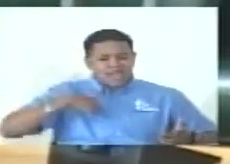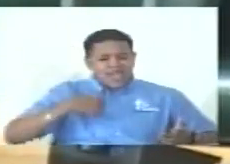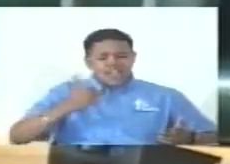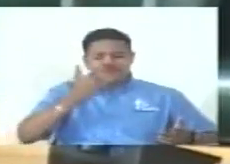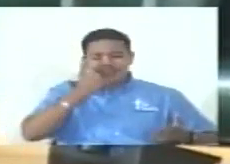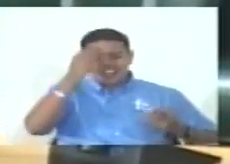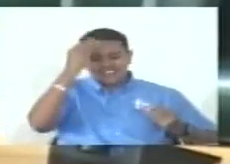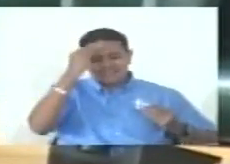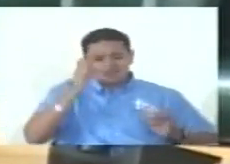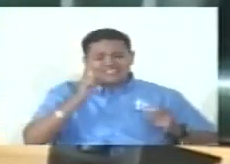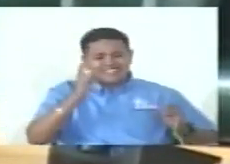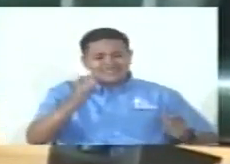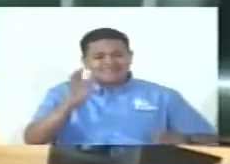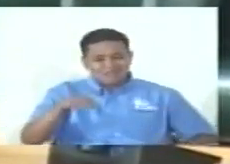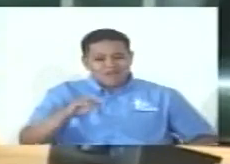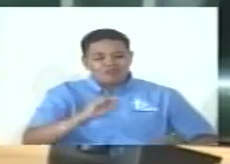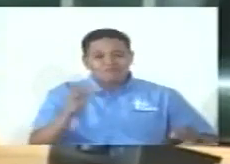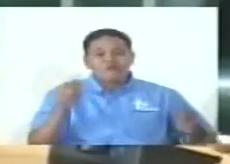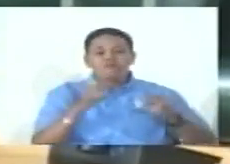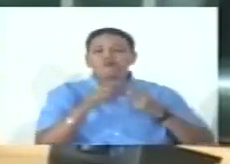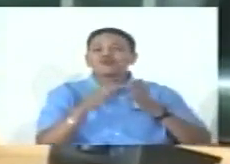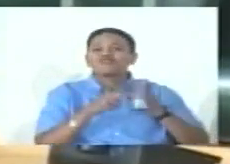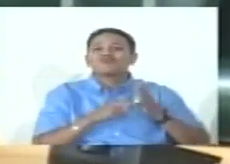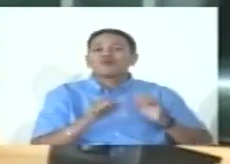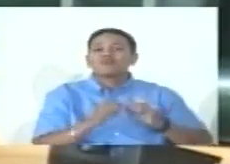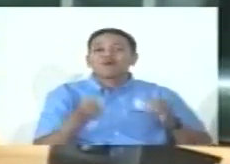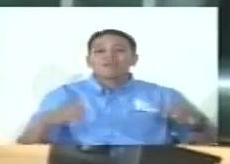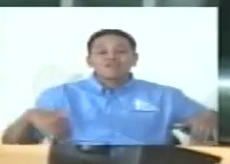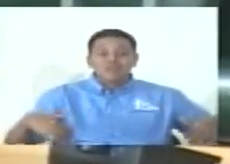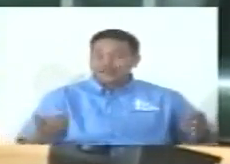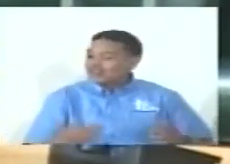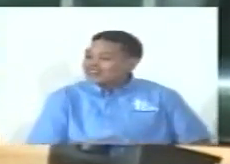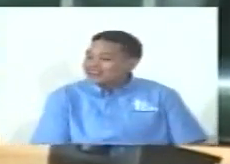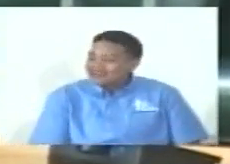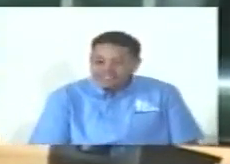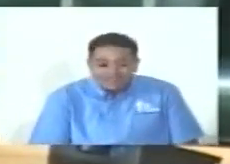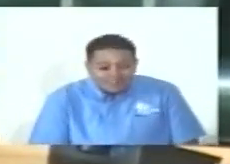the parliament. No point of order.